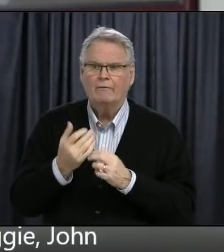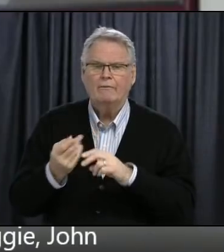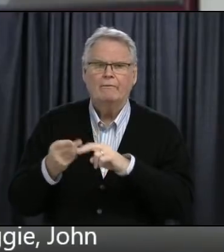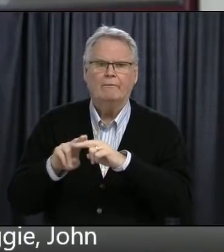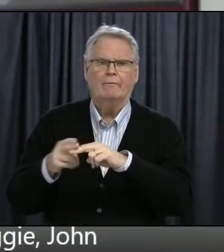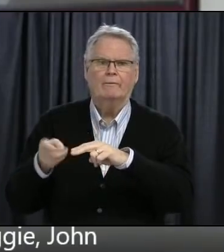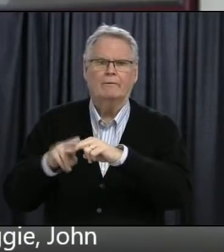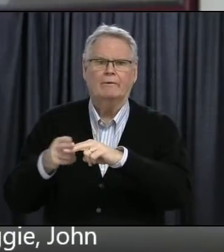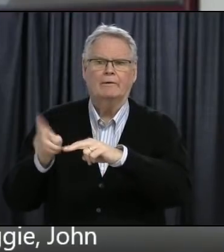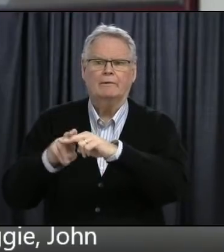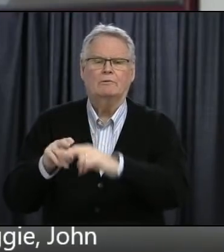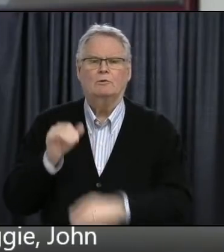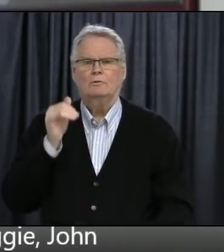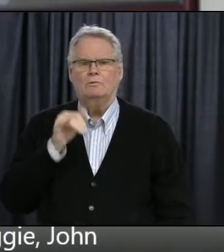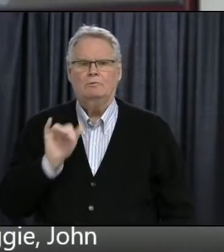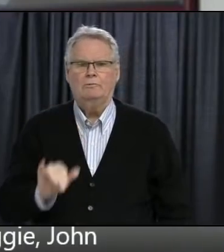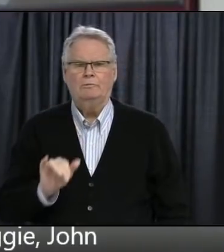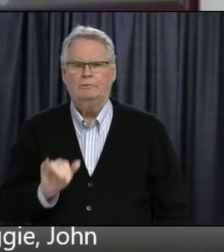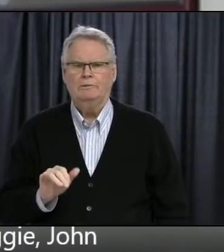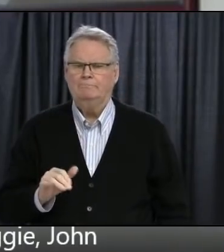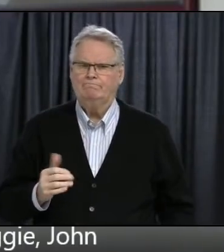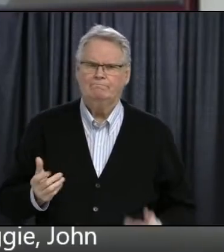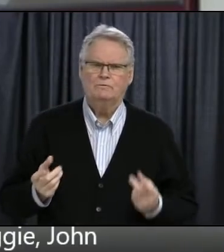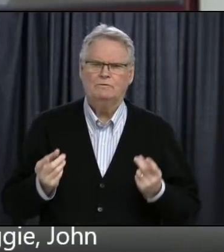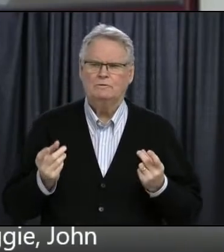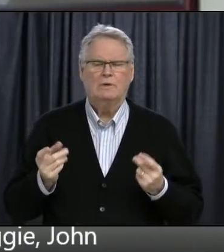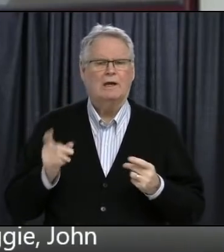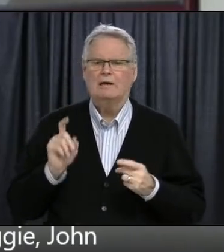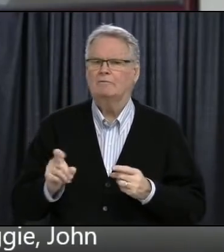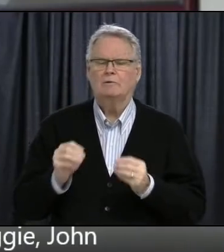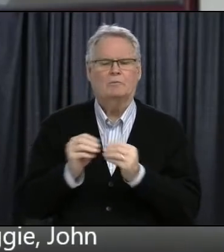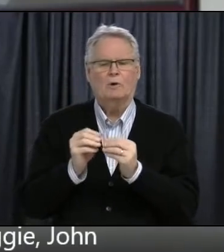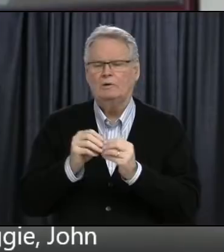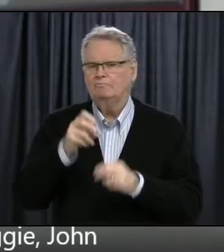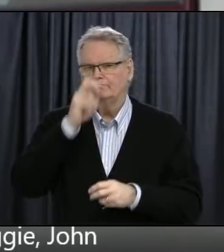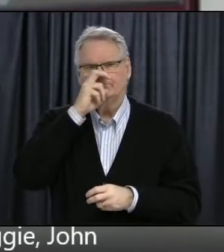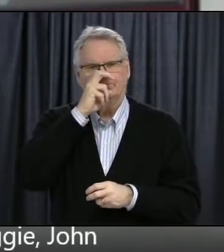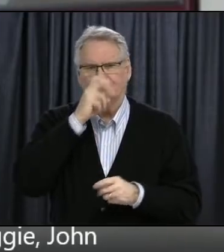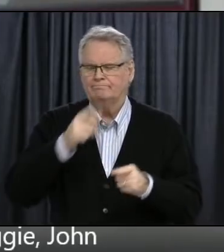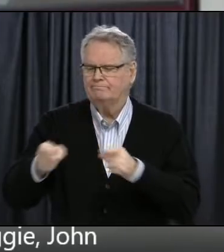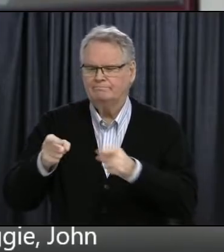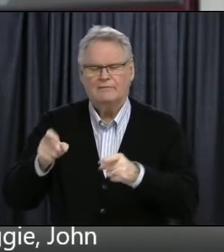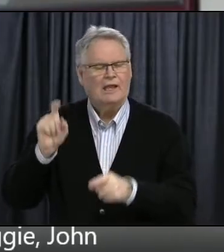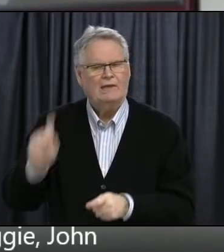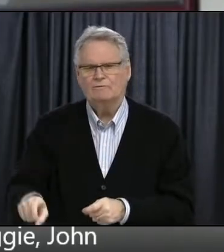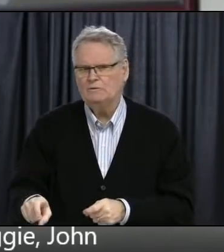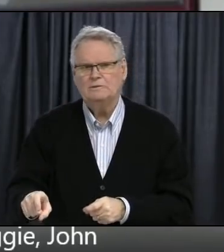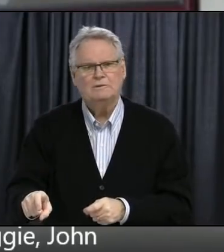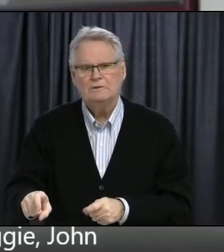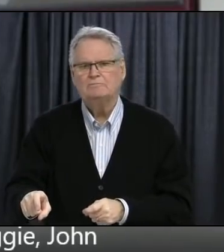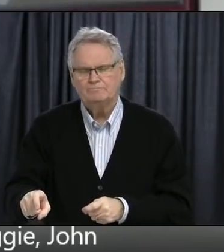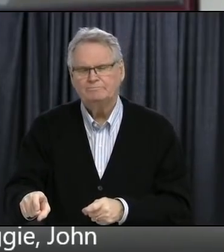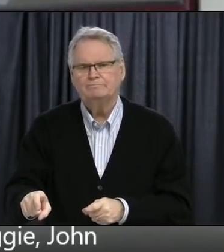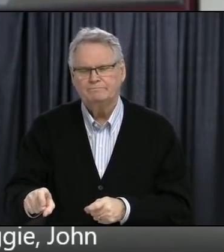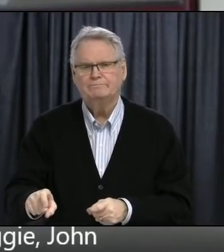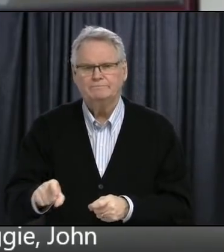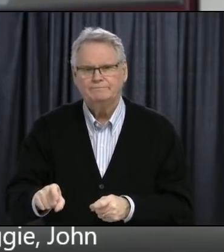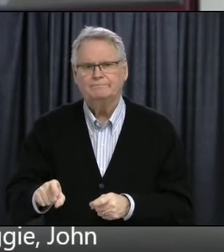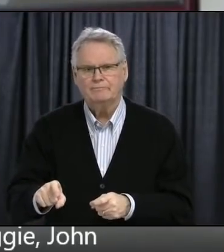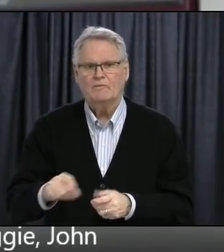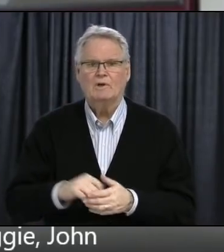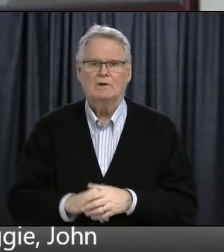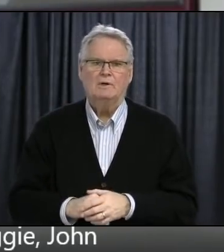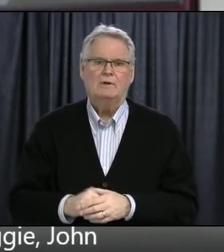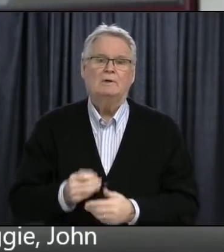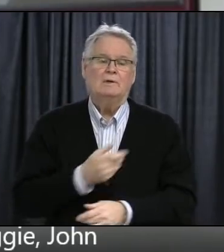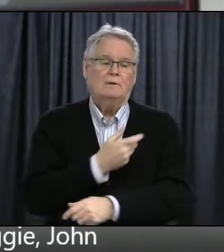cross-infection measures there. And we've seen now the vaccine. Phase 1 is not yet complete, so if